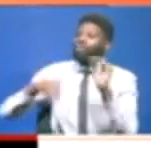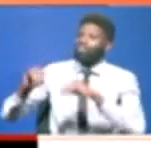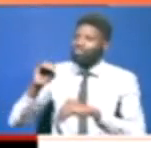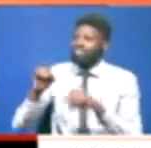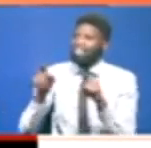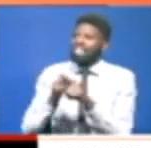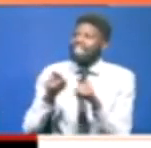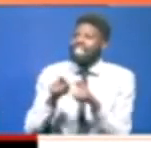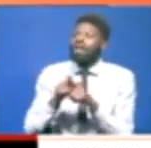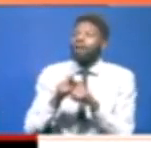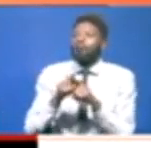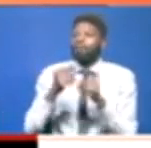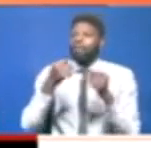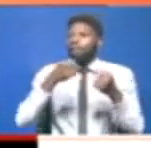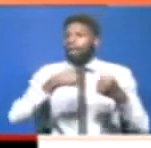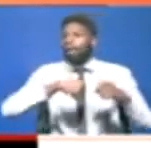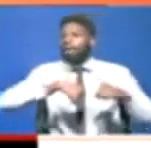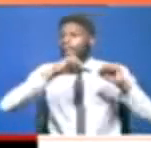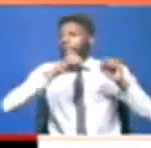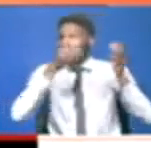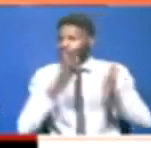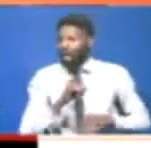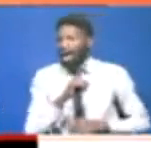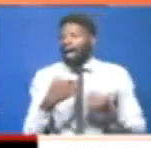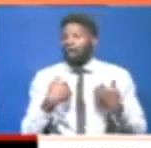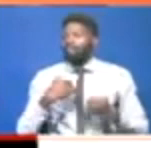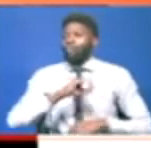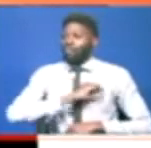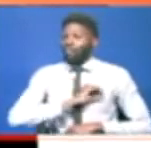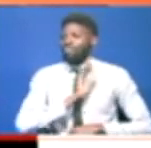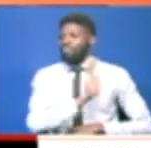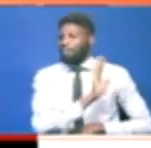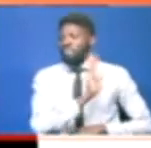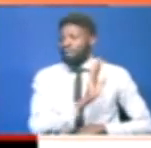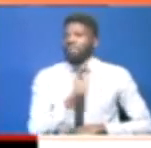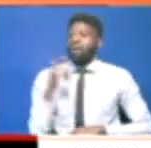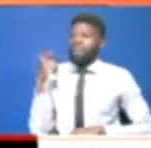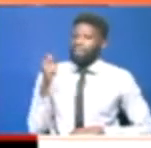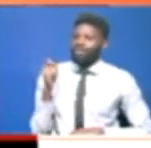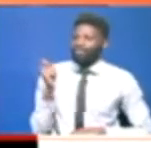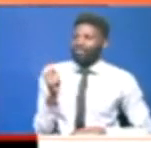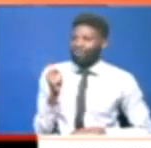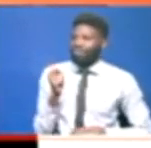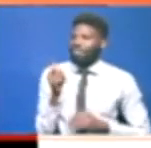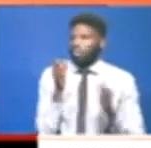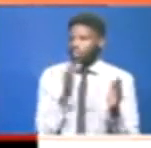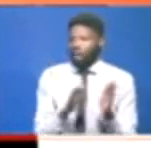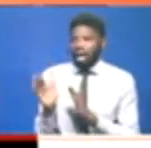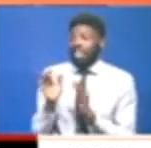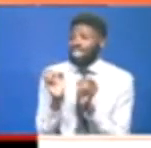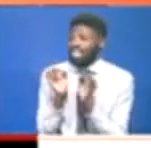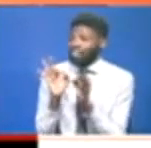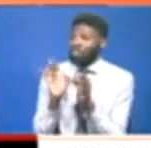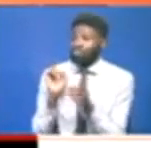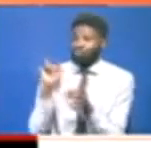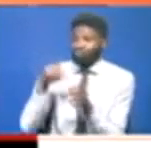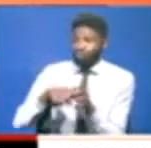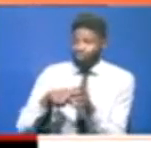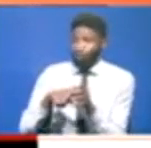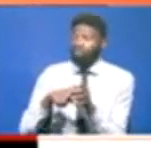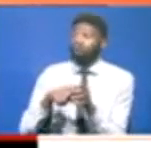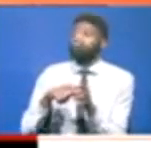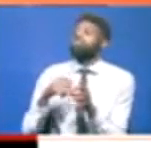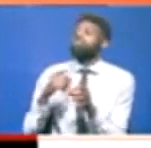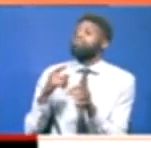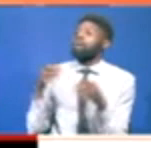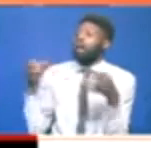own employer pension schemes. So once you join your employment, you find that... there's a particular percentage within which you